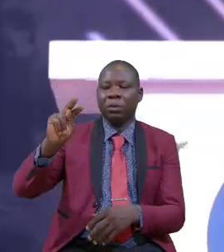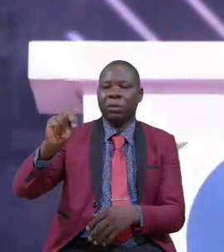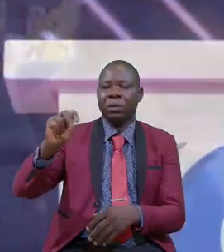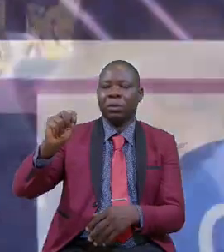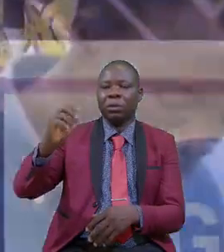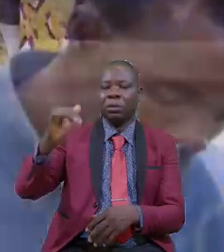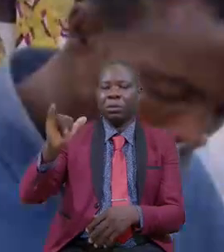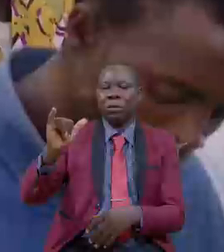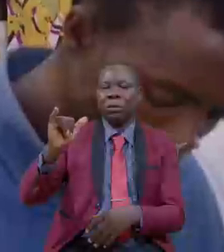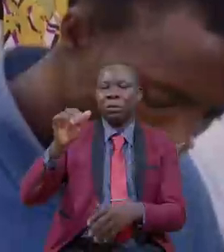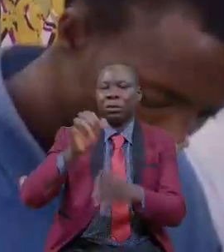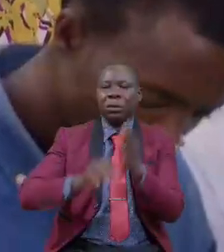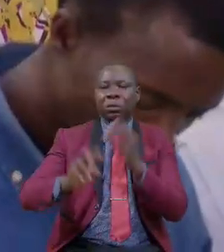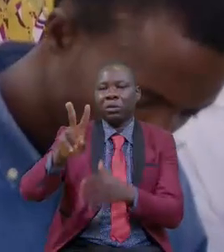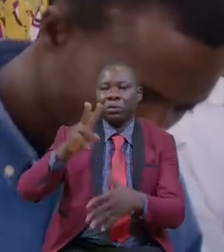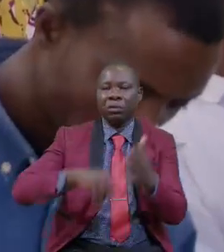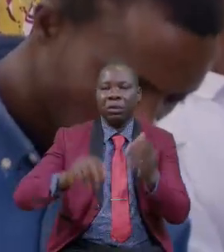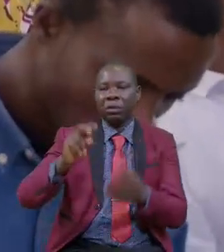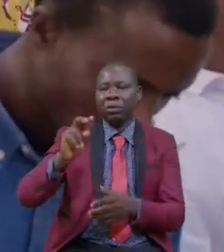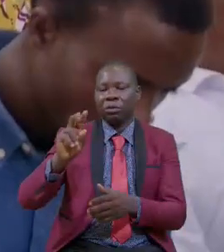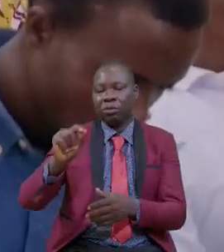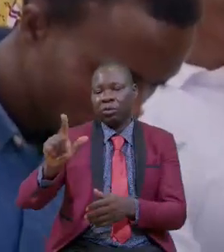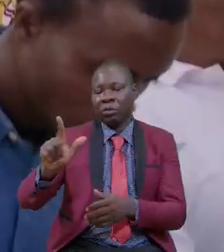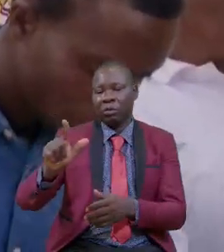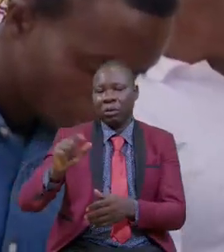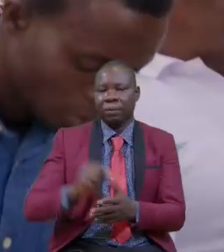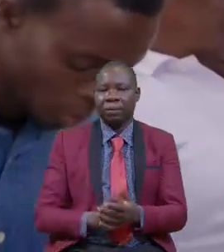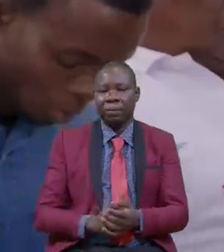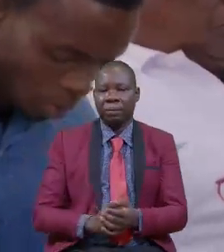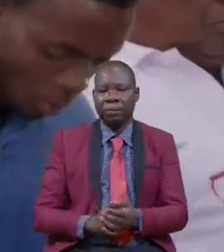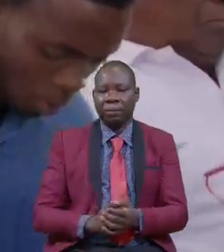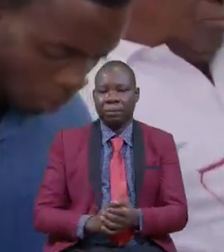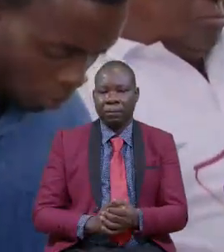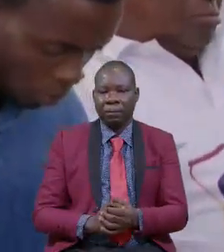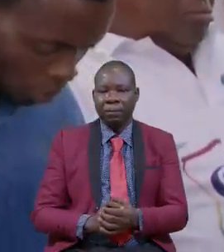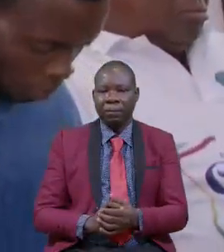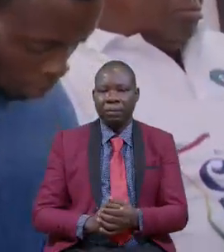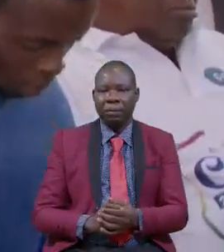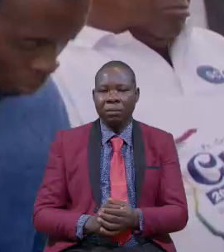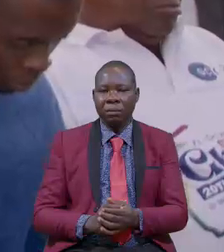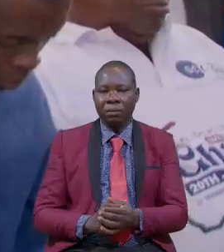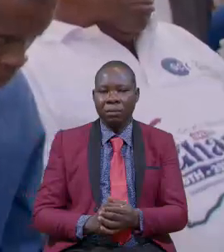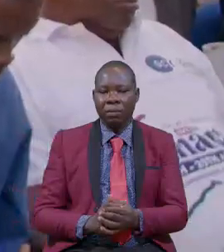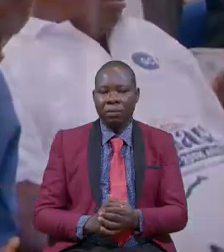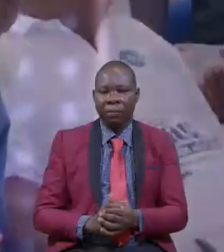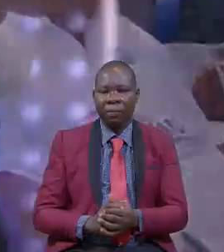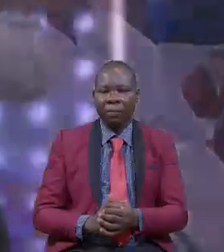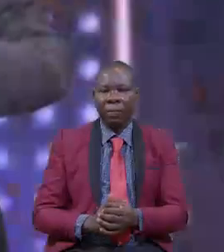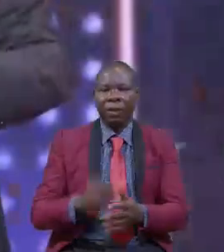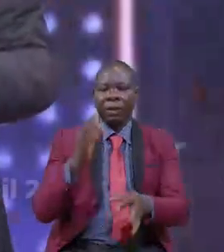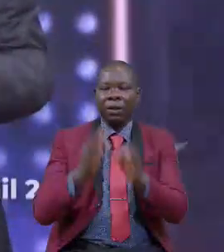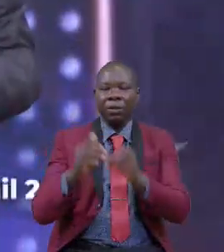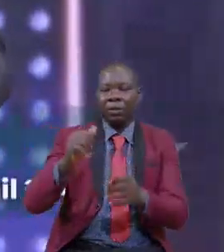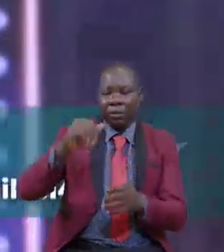In 2 Timothy chapter 2, reading from verse 21, if a man